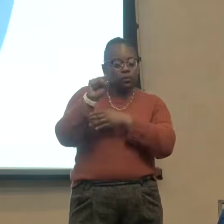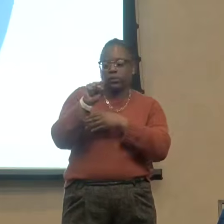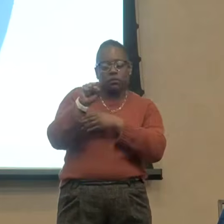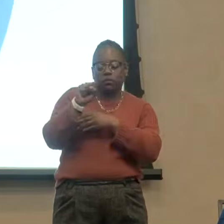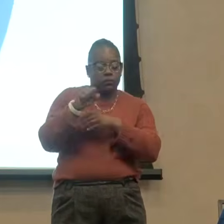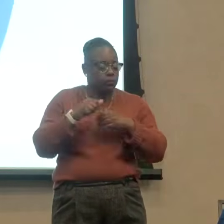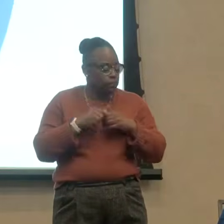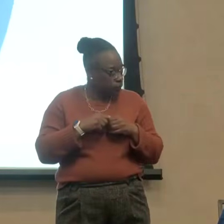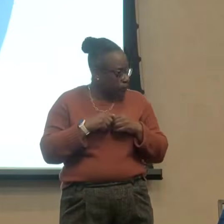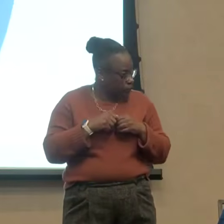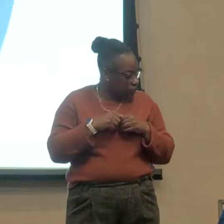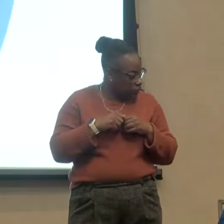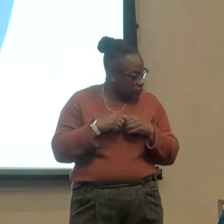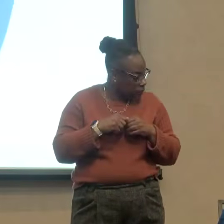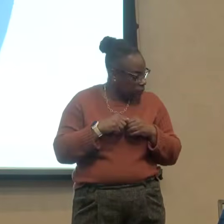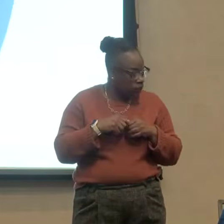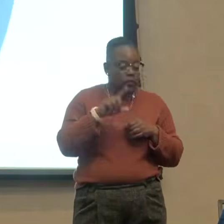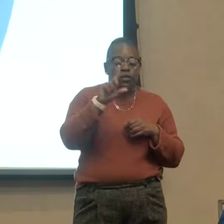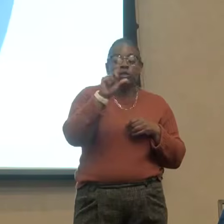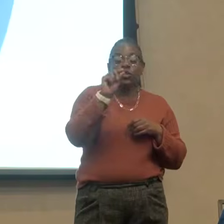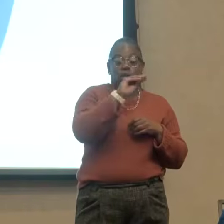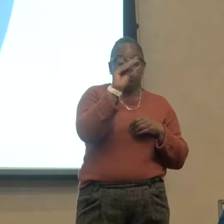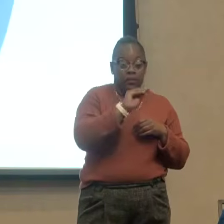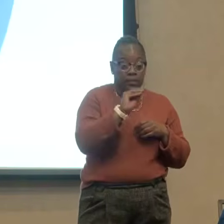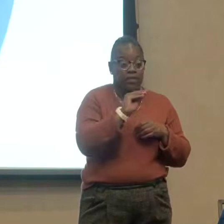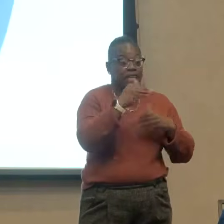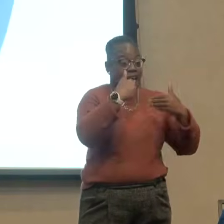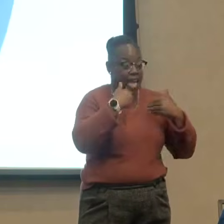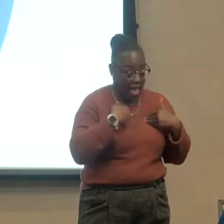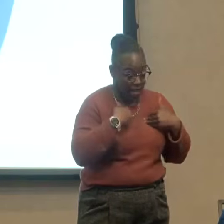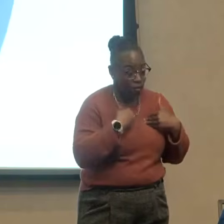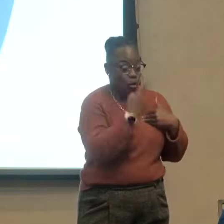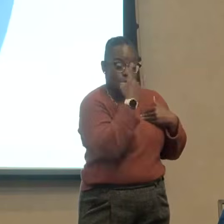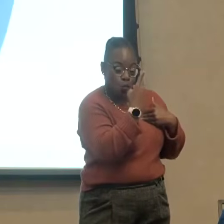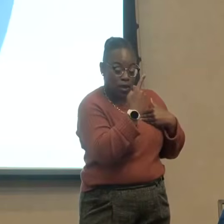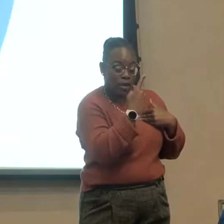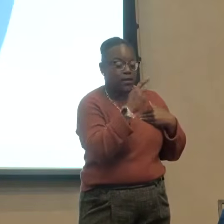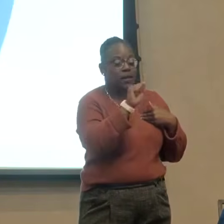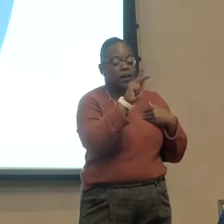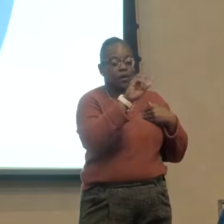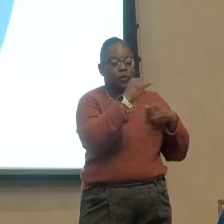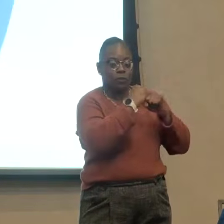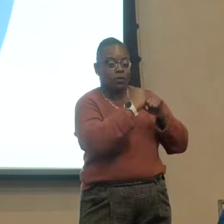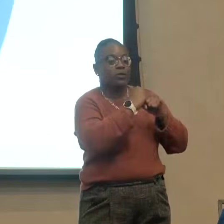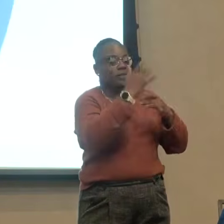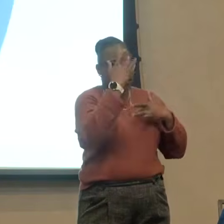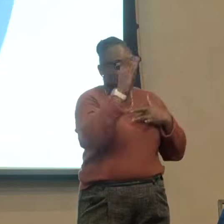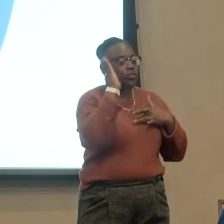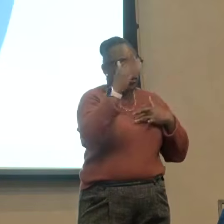But 20% of people with one autoimmune disease have a second autoimmune disease.